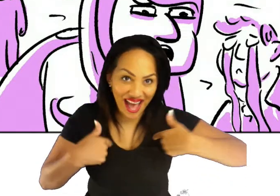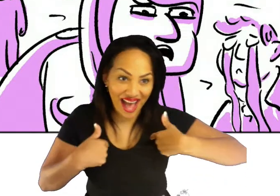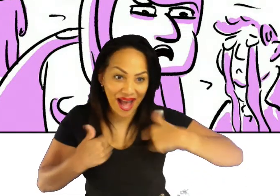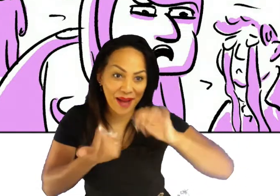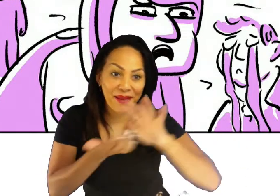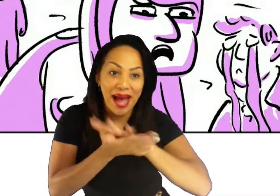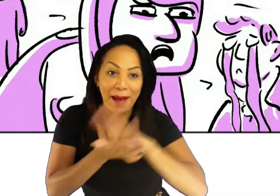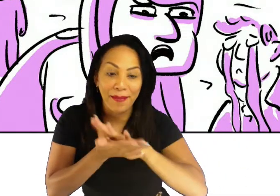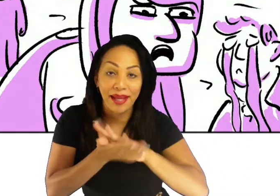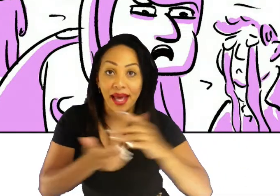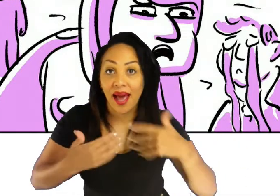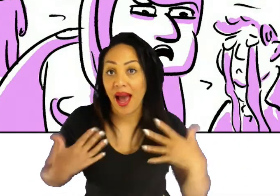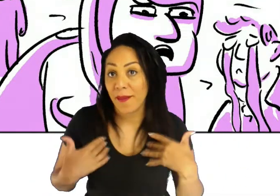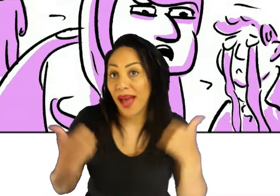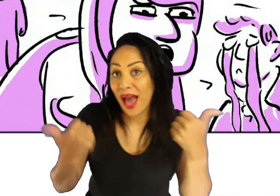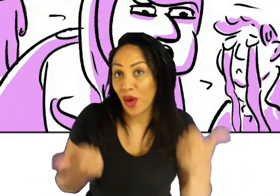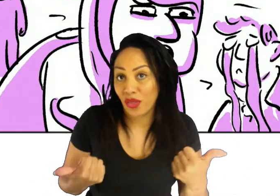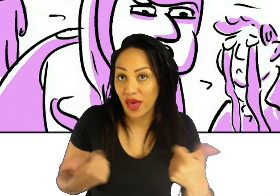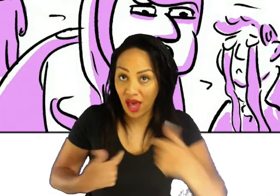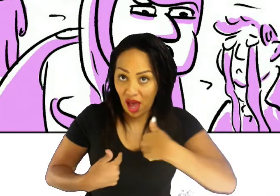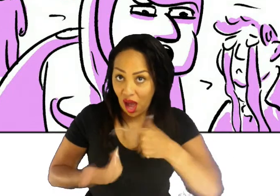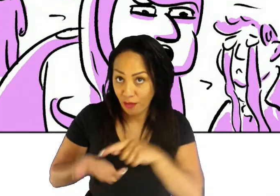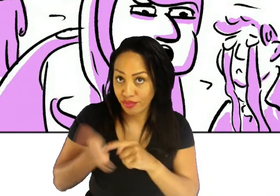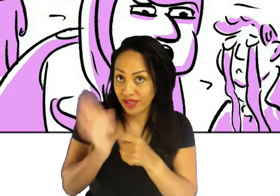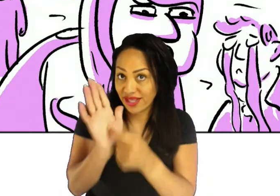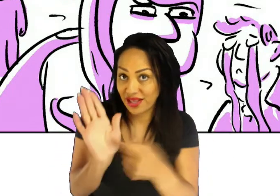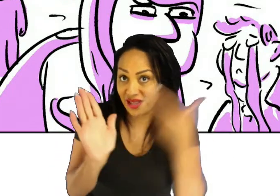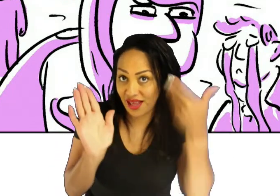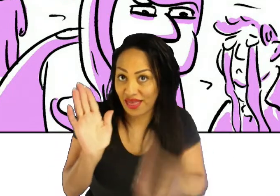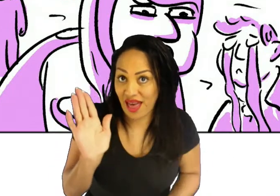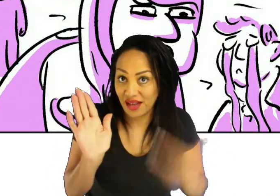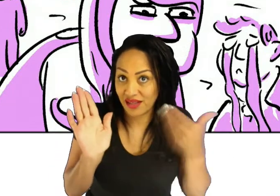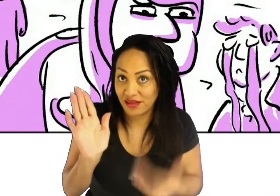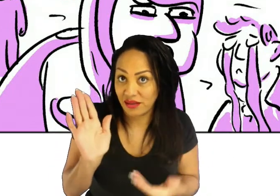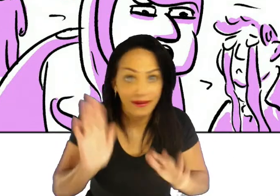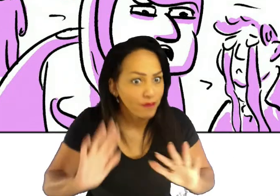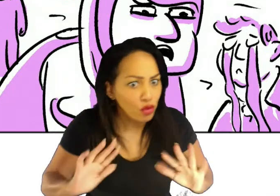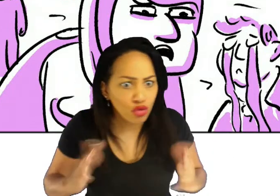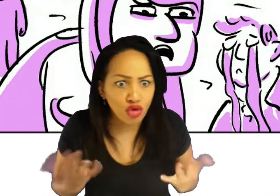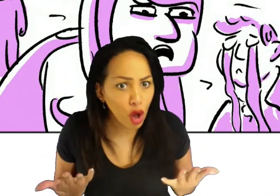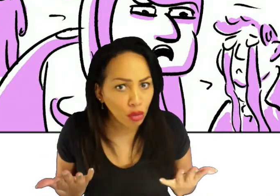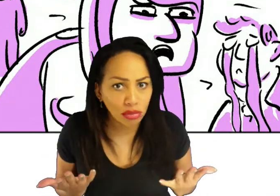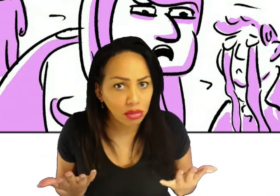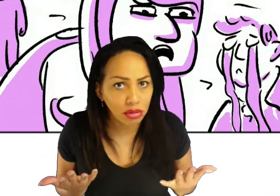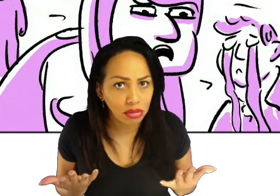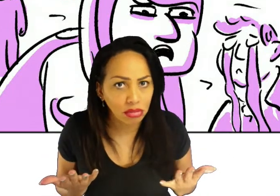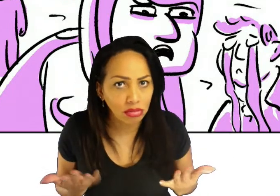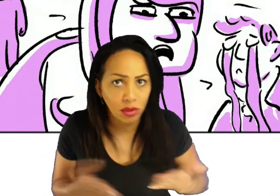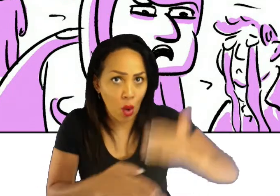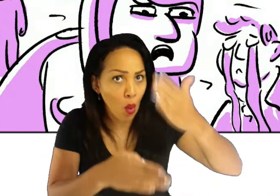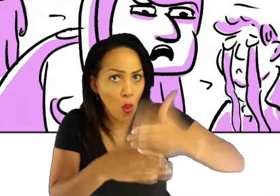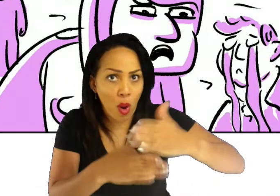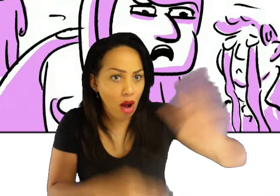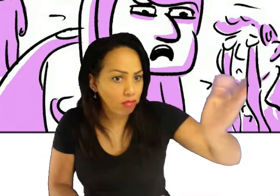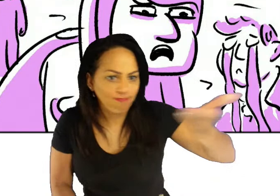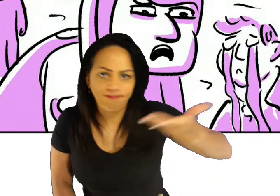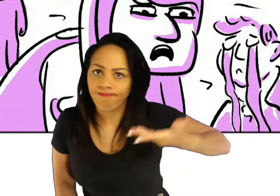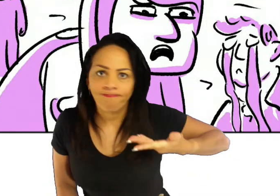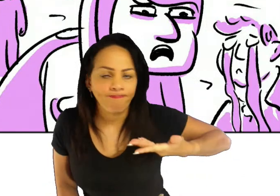and online, we're not getting the work. We're not getting our stable income. We're not